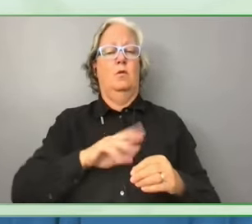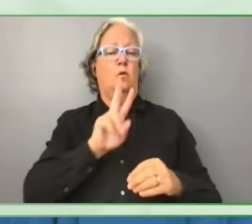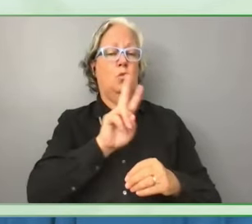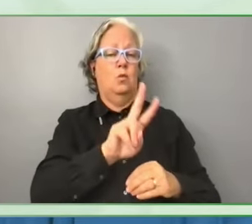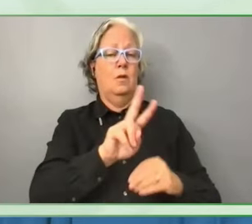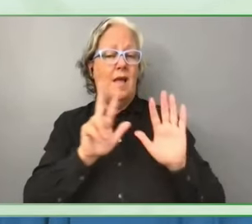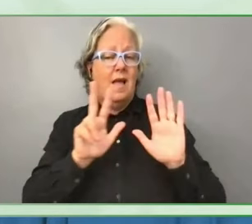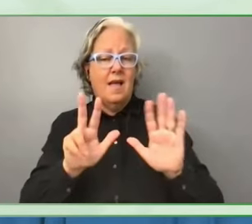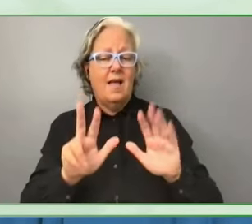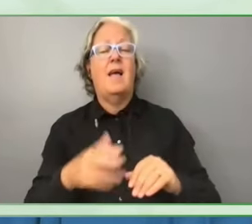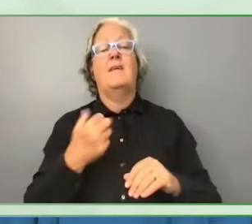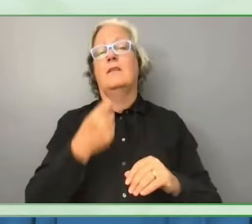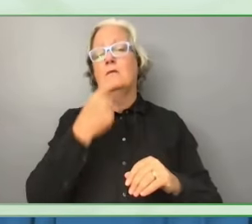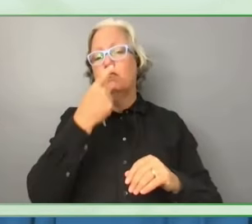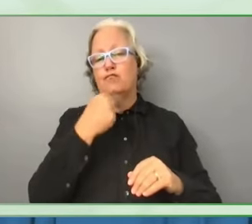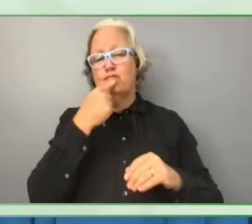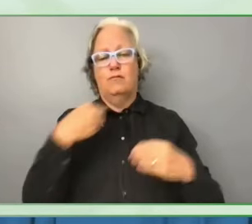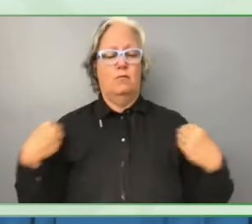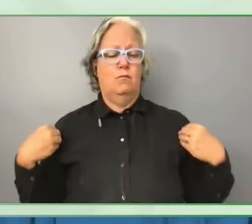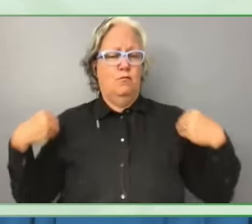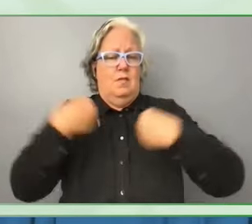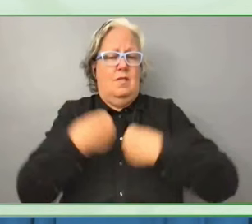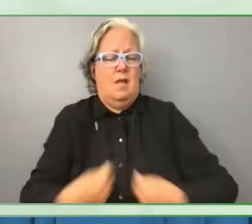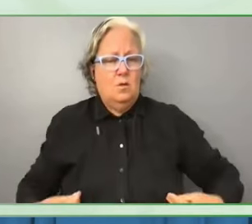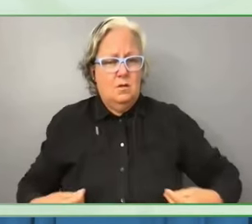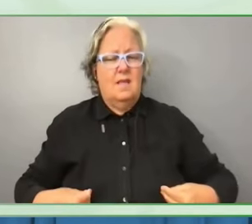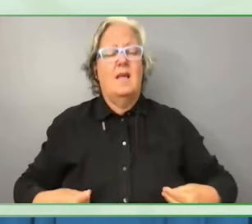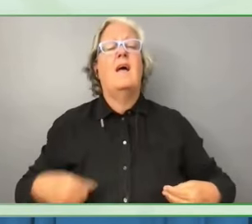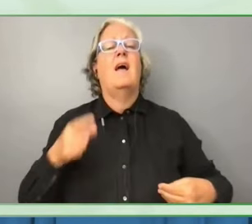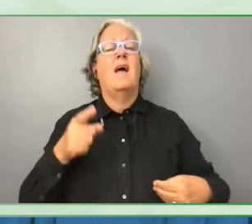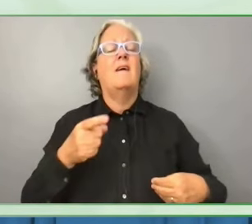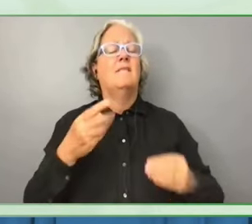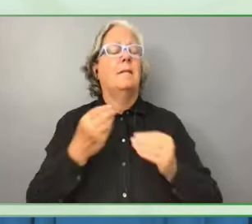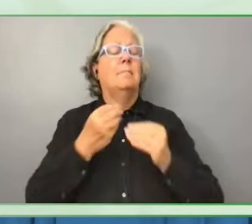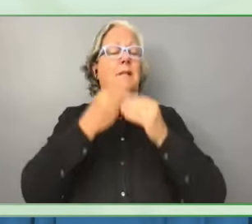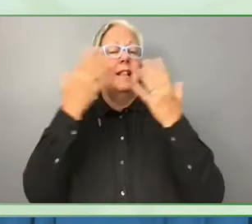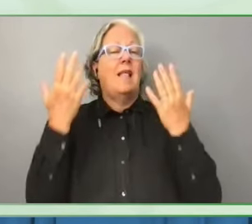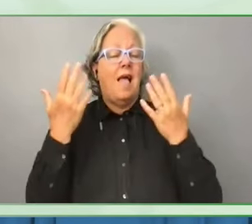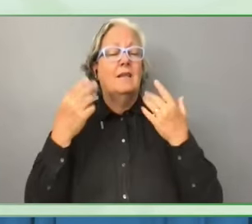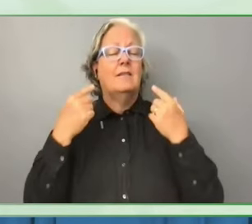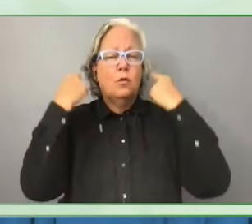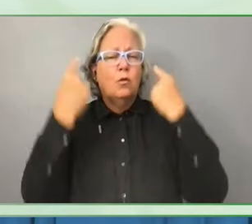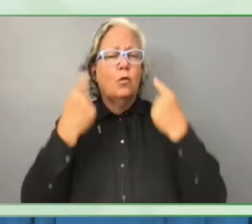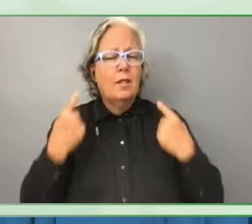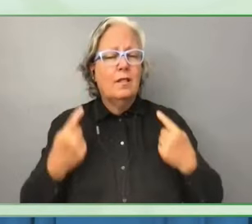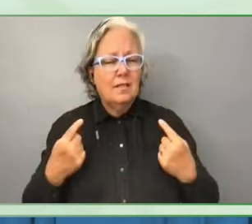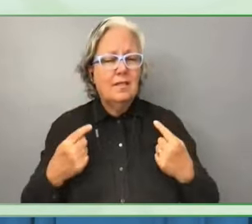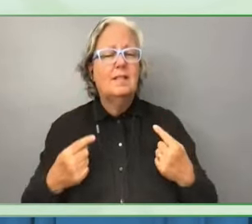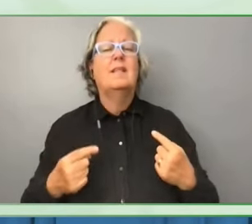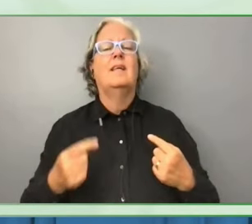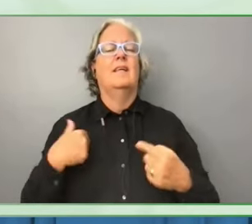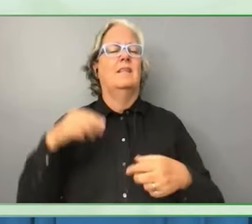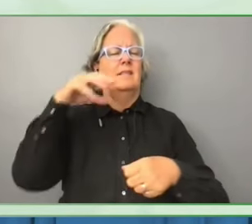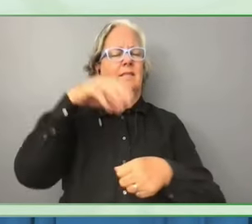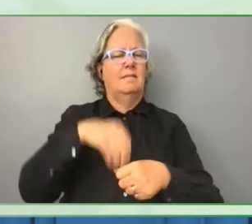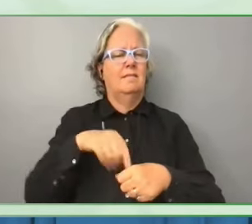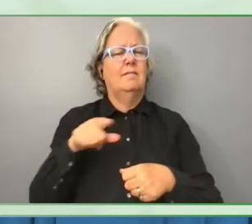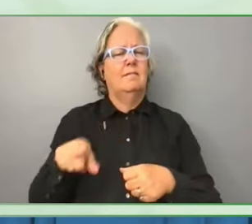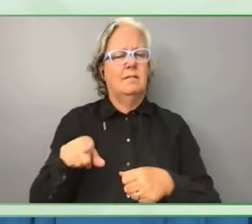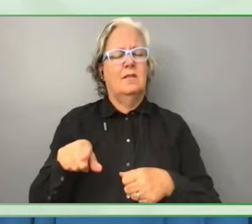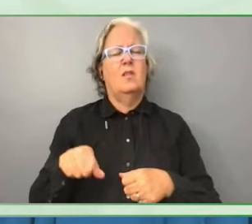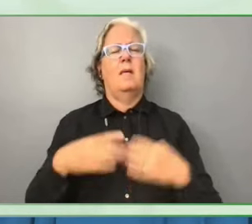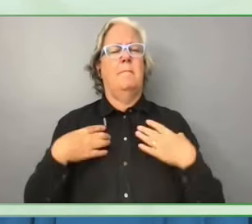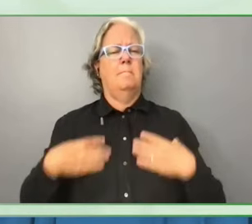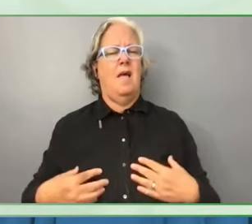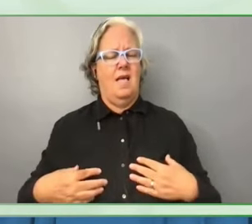and I have blonde curly hair. I represent the Liliane Fonds and will present the Body Talk program. The Liliane Fonds is